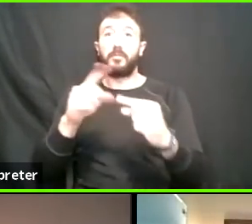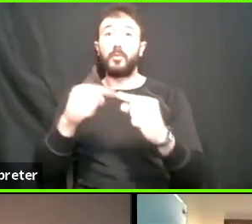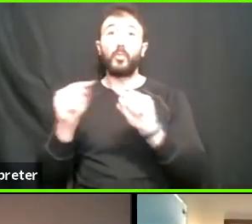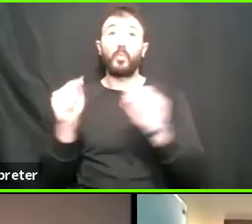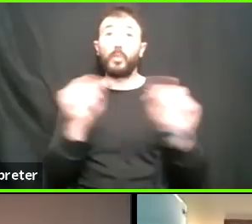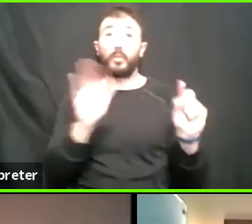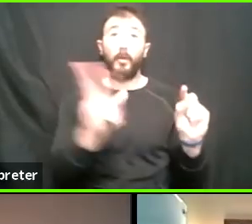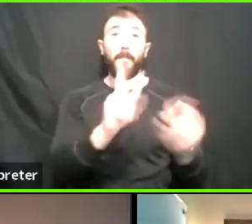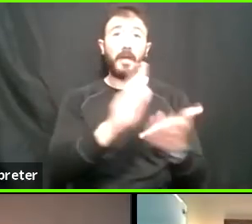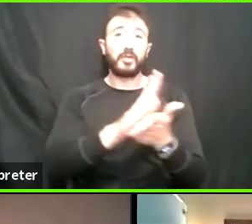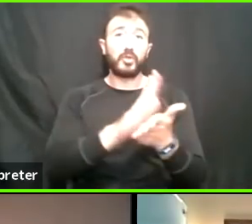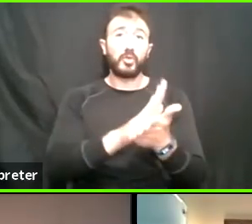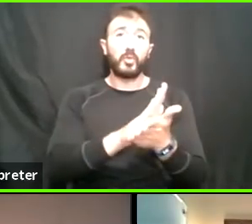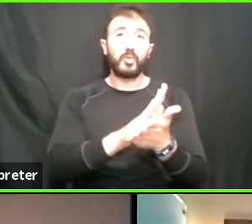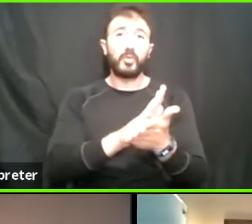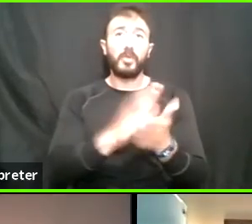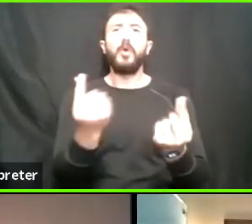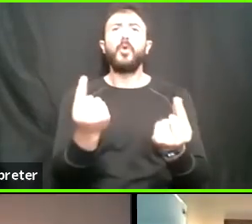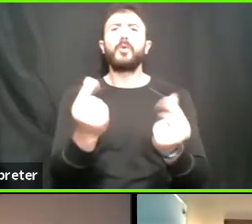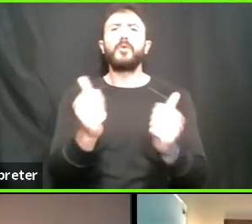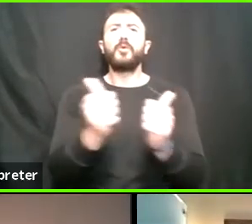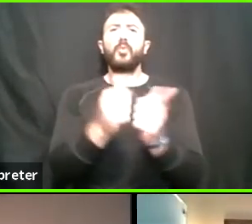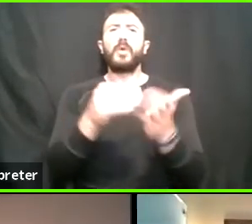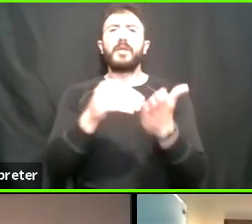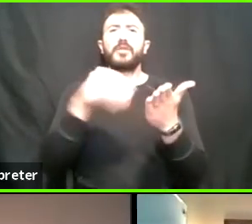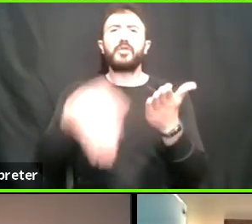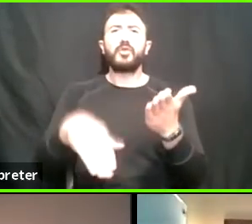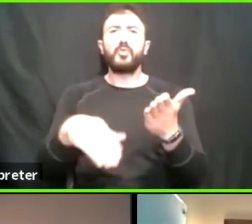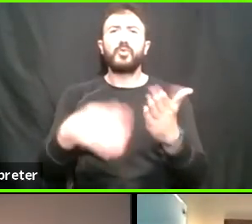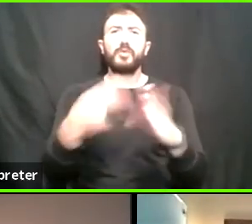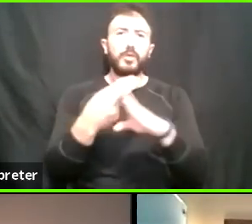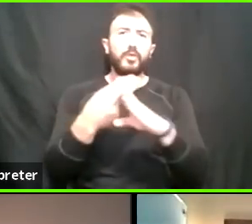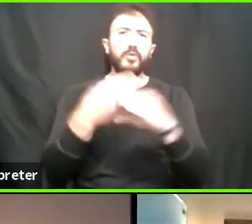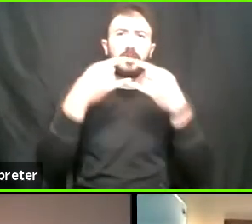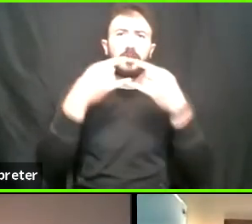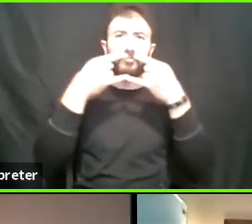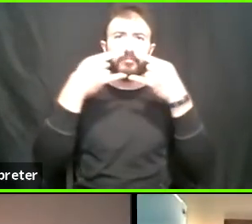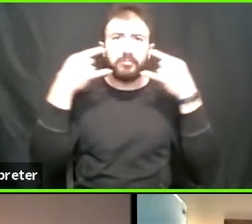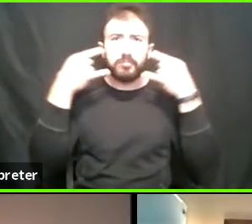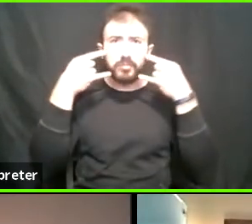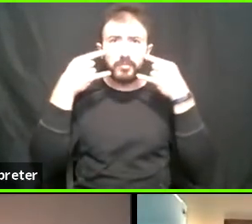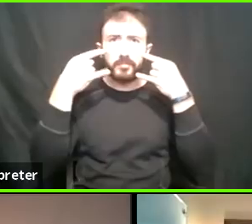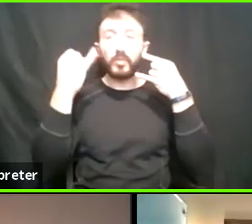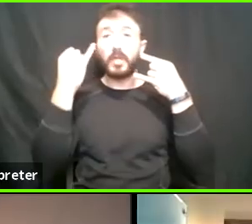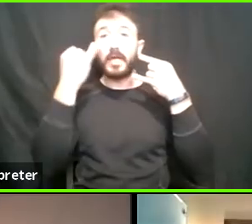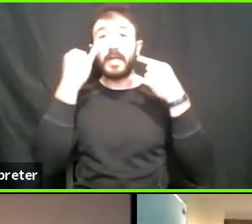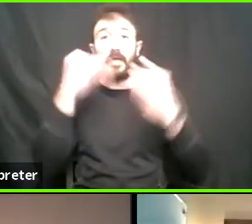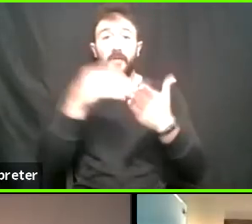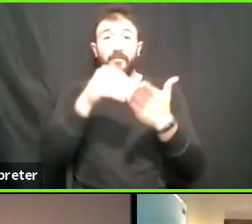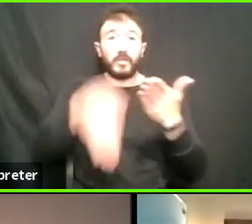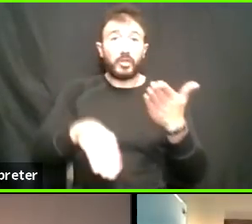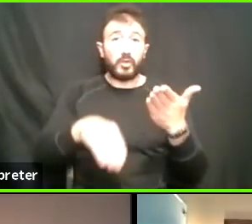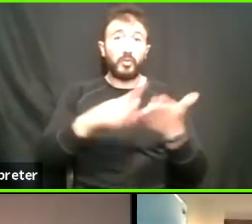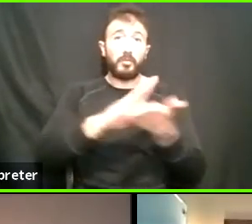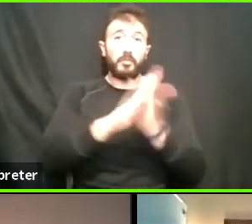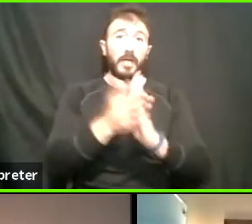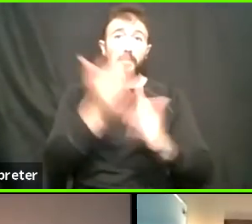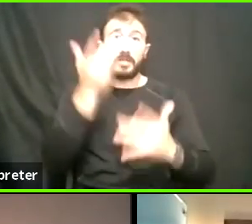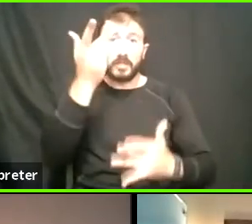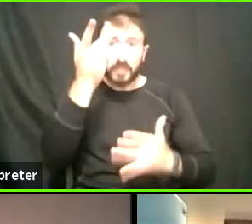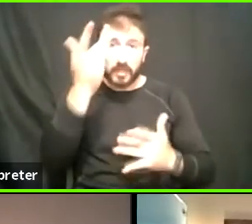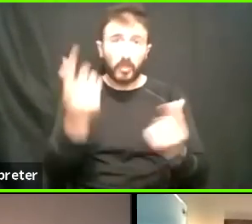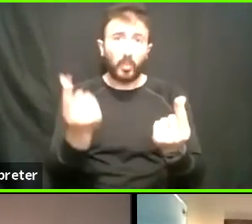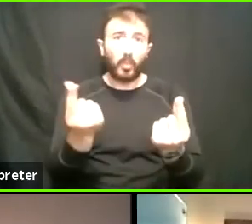what do we do with students wearing face coverings, and what if a student is sick and so forth? Is there going to be any